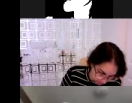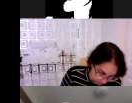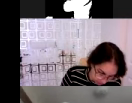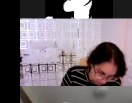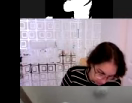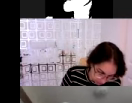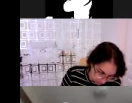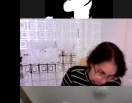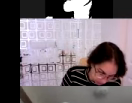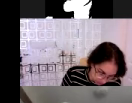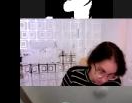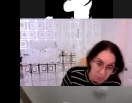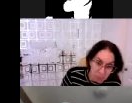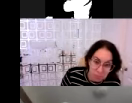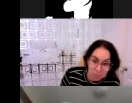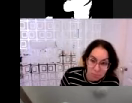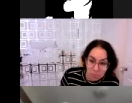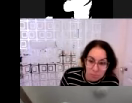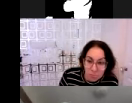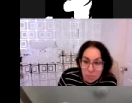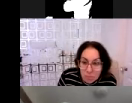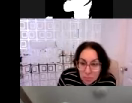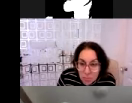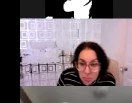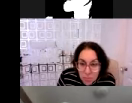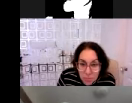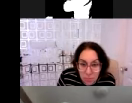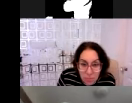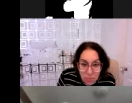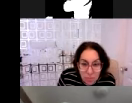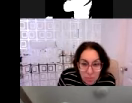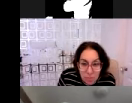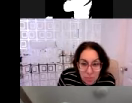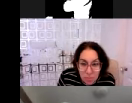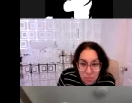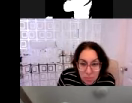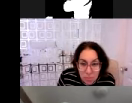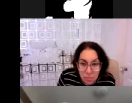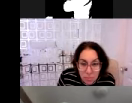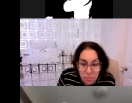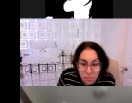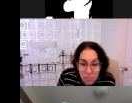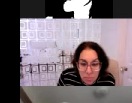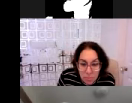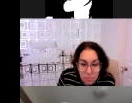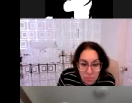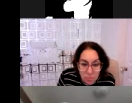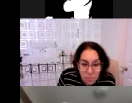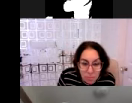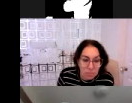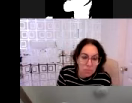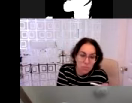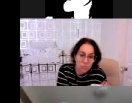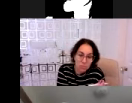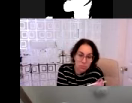water fraction for 20 different white matter pathways in the brain. And we don't see any significant changes in axon water fraction over